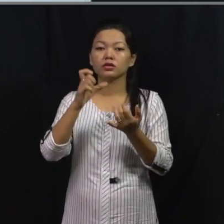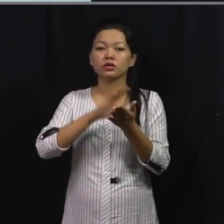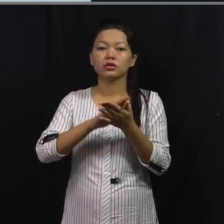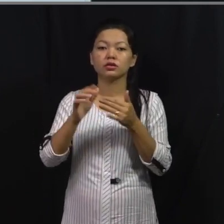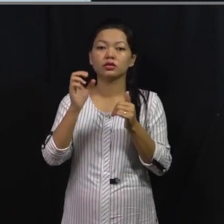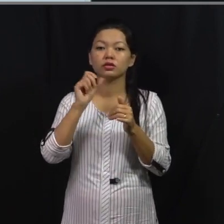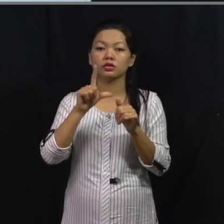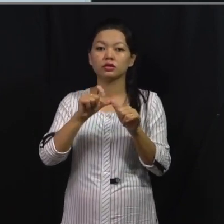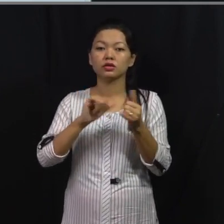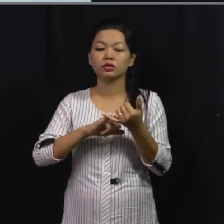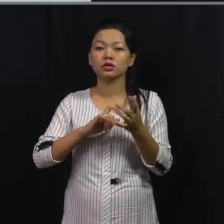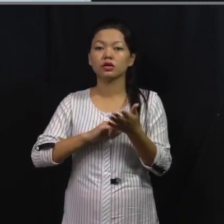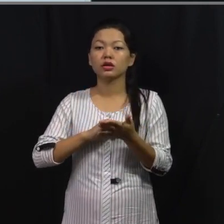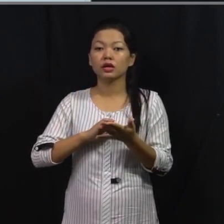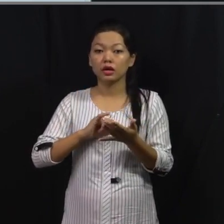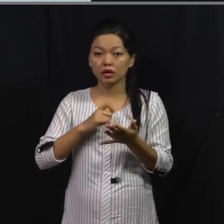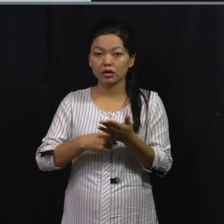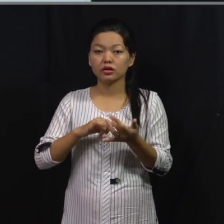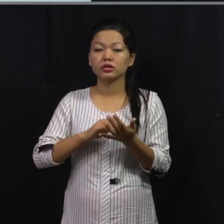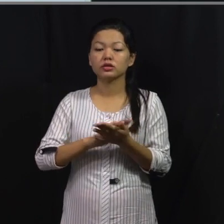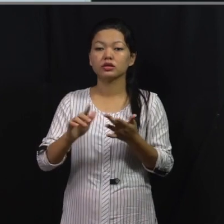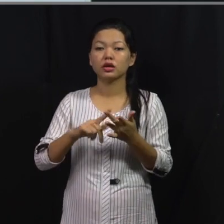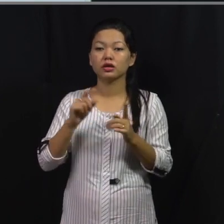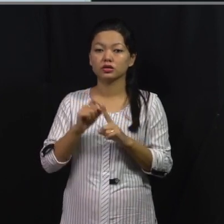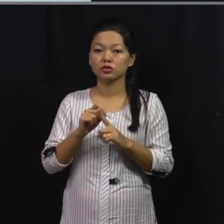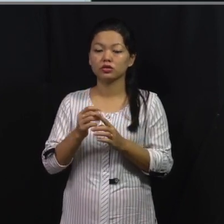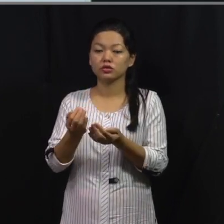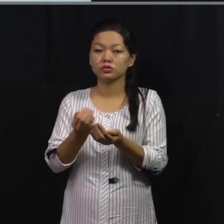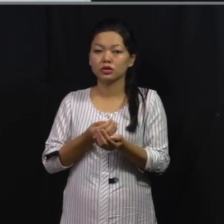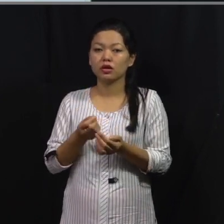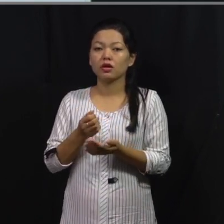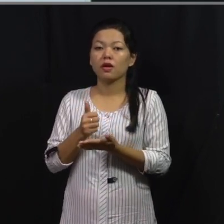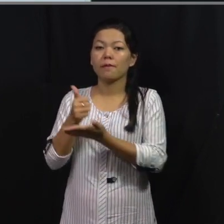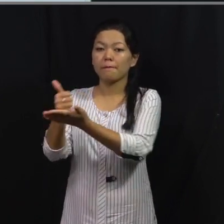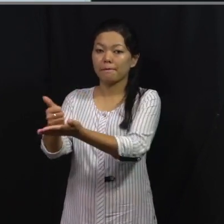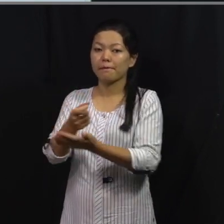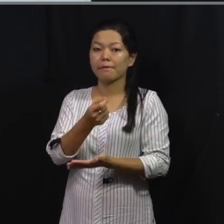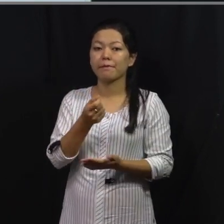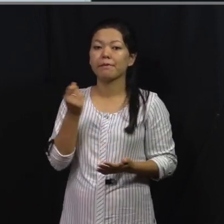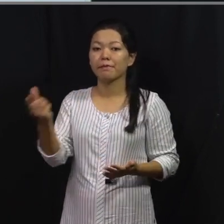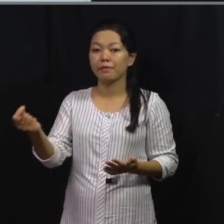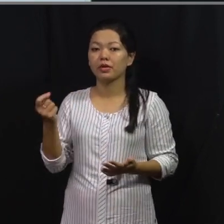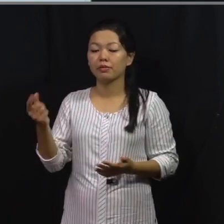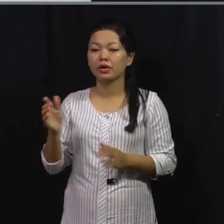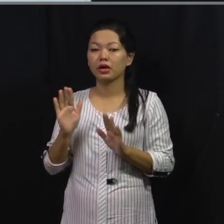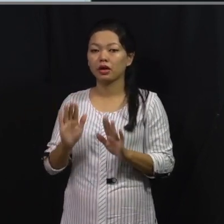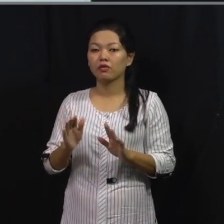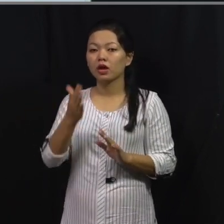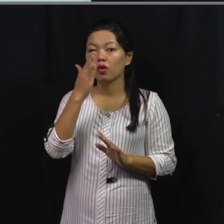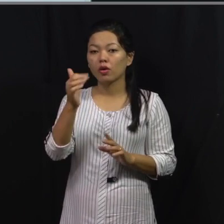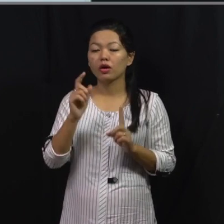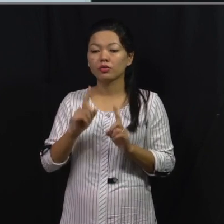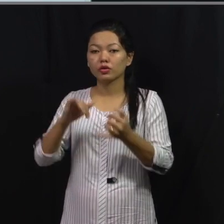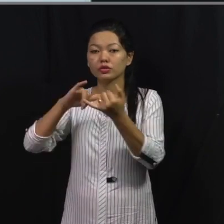group of people called as the SCs. And along with that, okay, scholarships are also provided for the scheduled